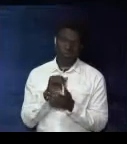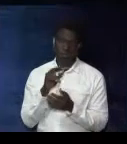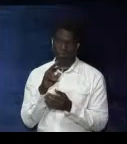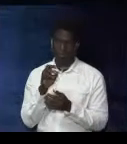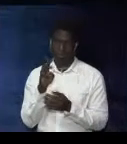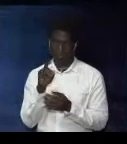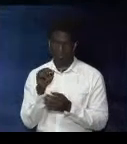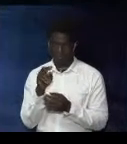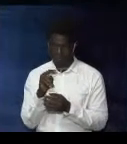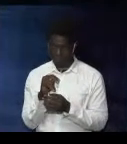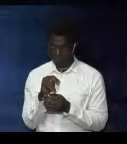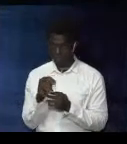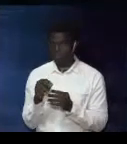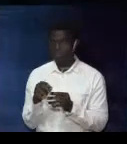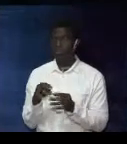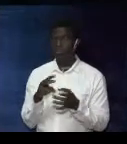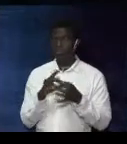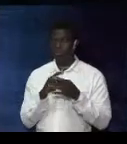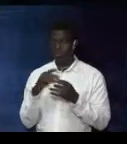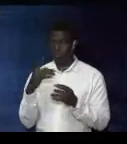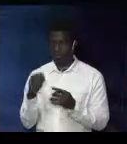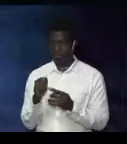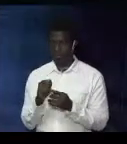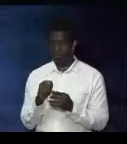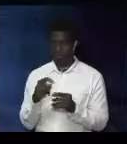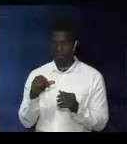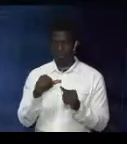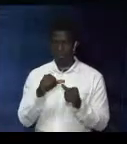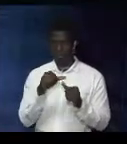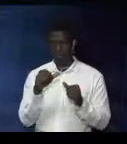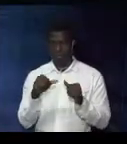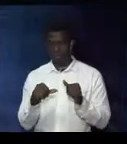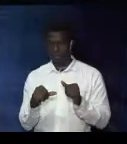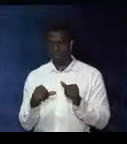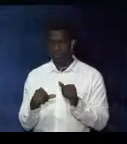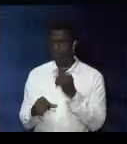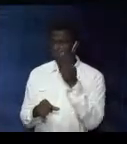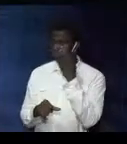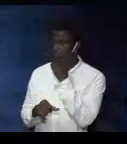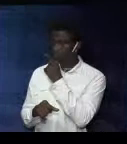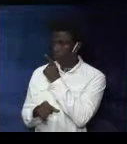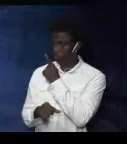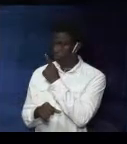if I try to join the corners opposite angles, this one here and this one here.